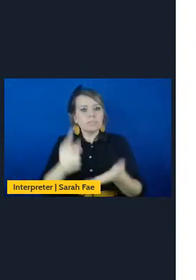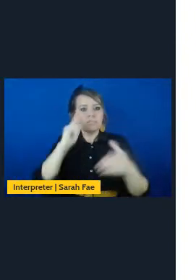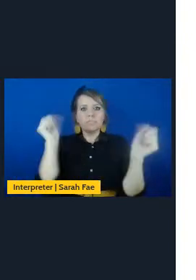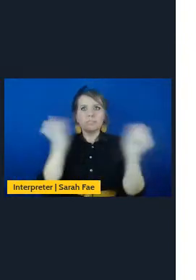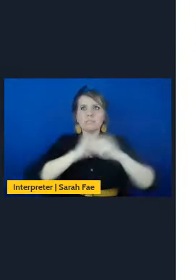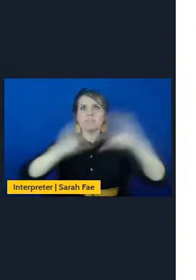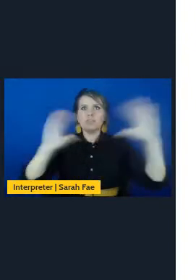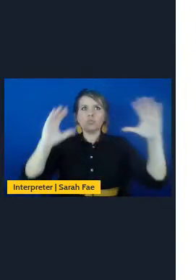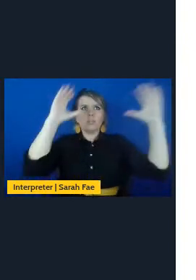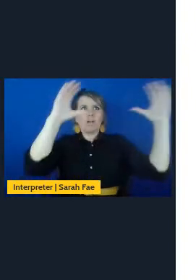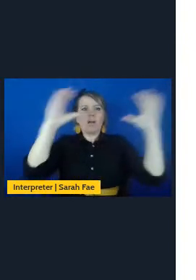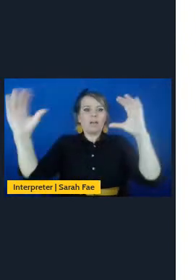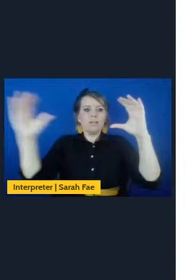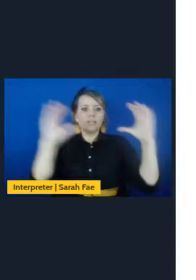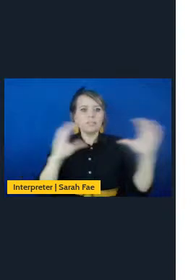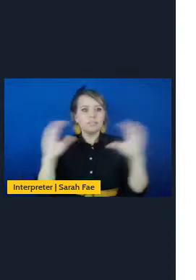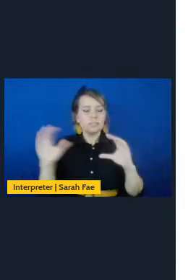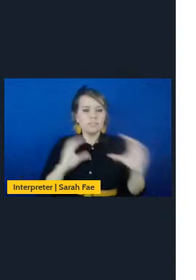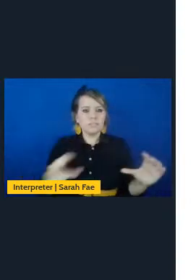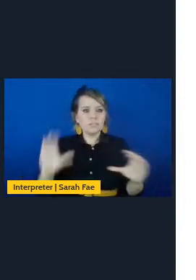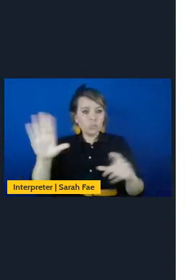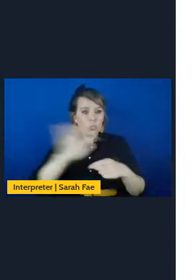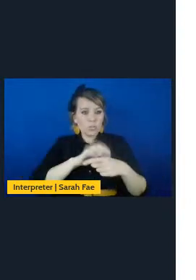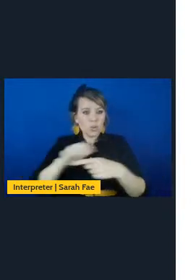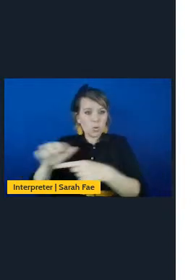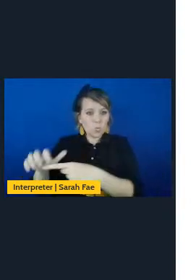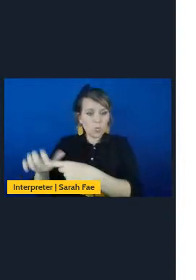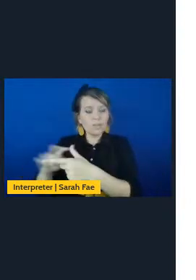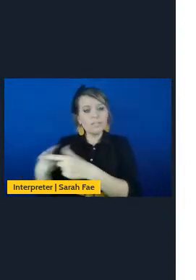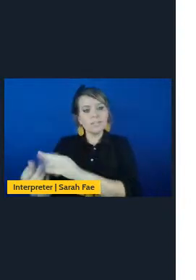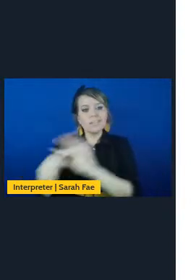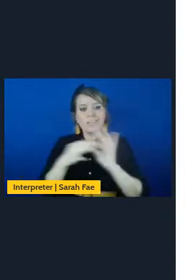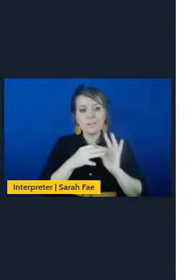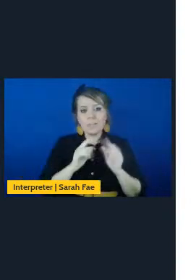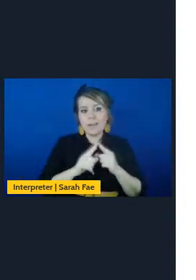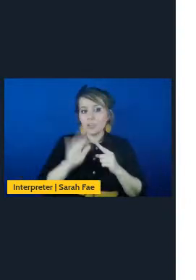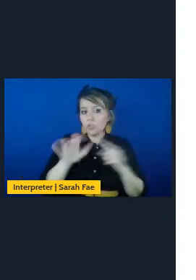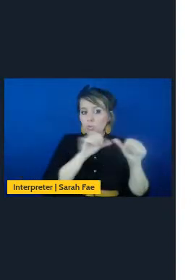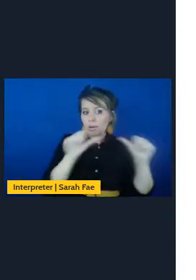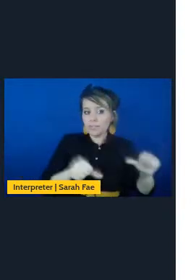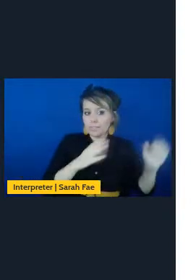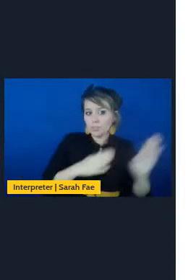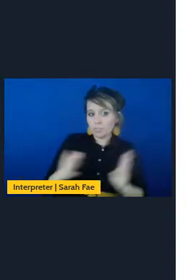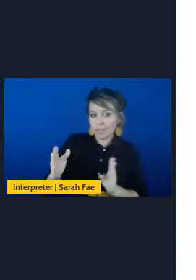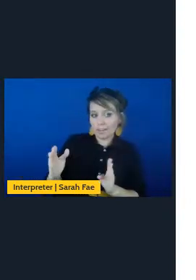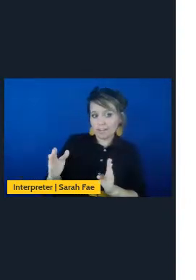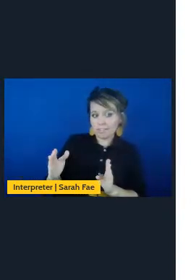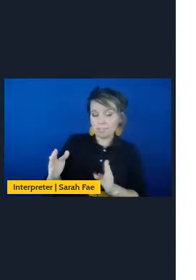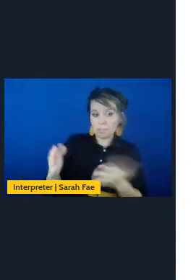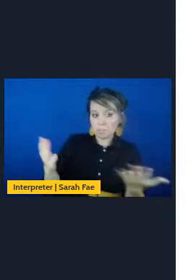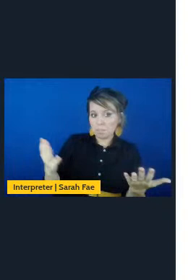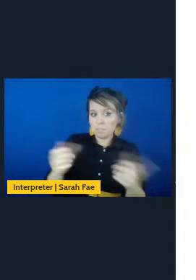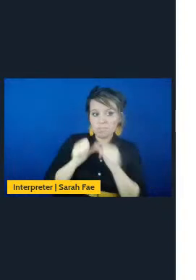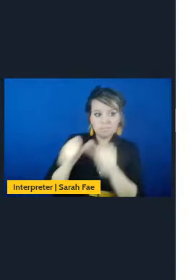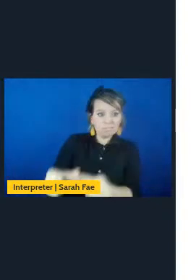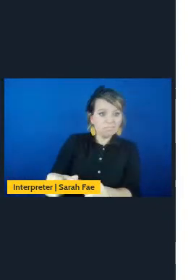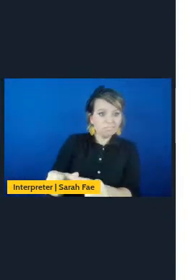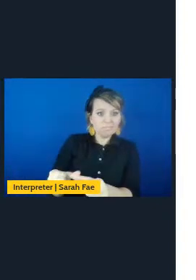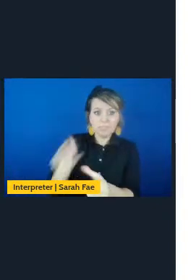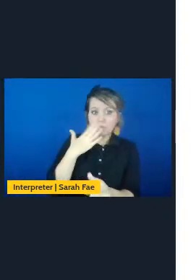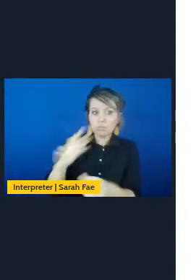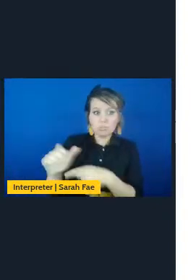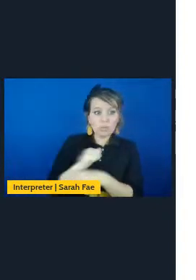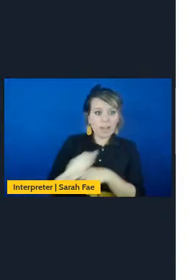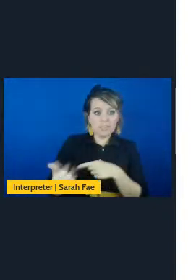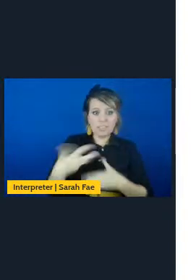code and link it back to the architecture as you thought about it on an ongoing basis. So you can see here